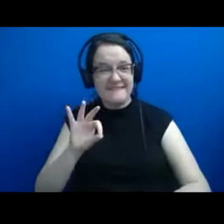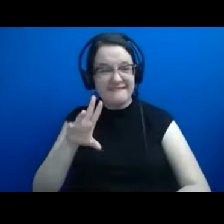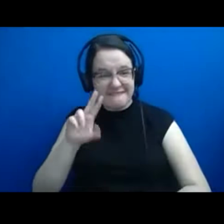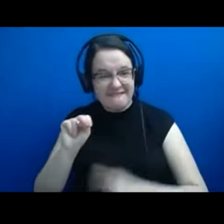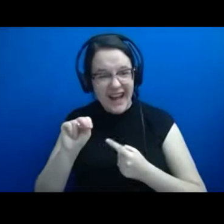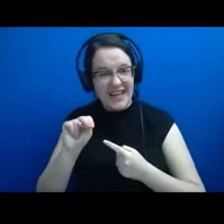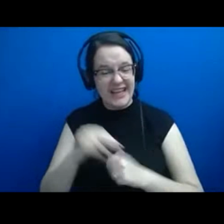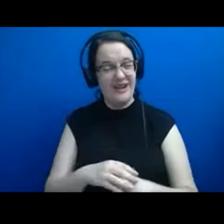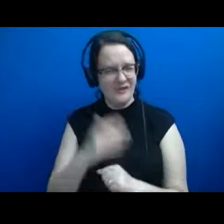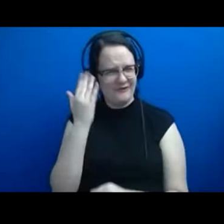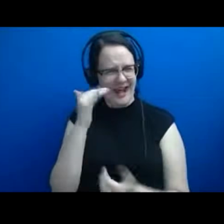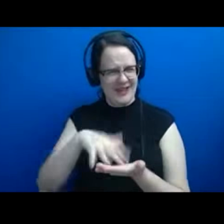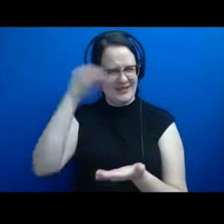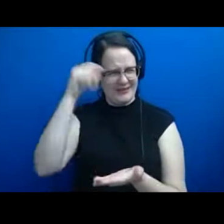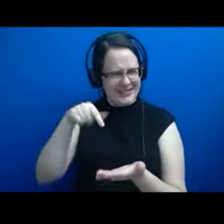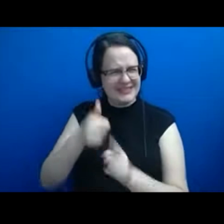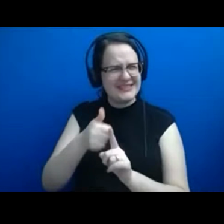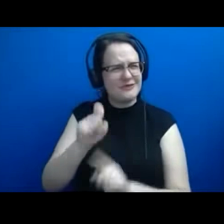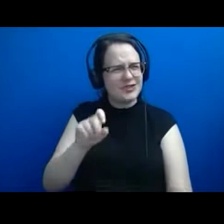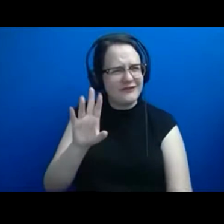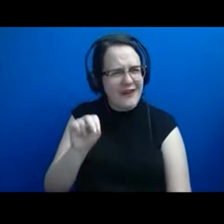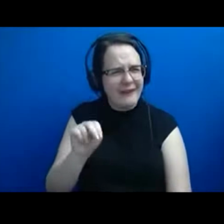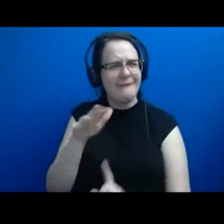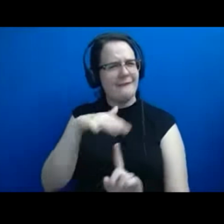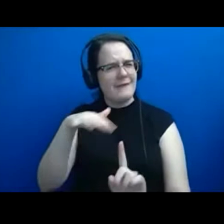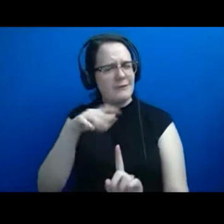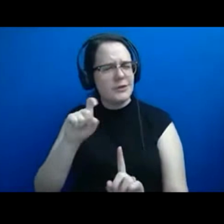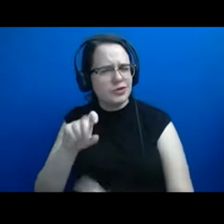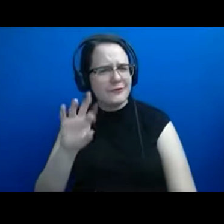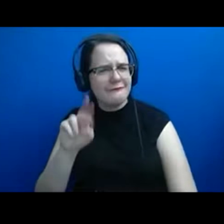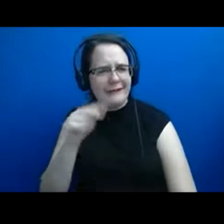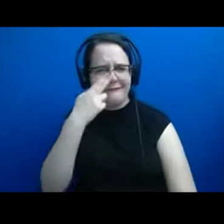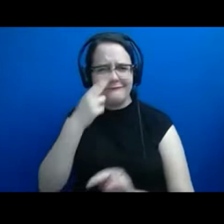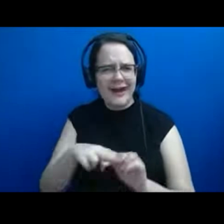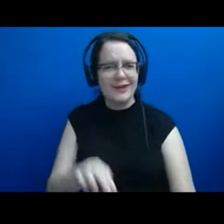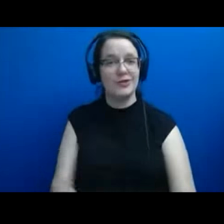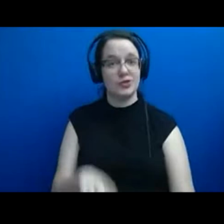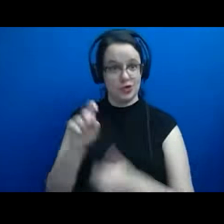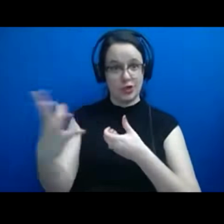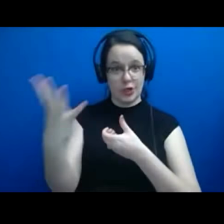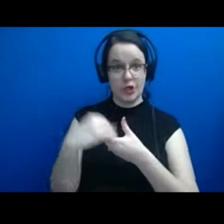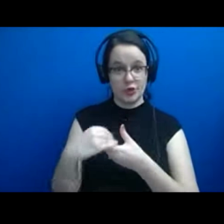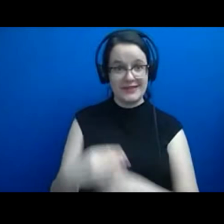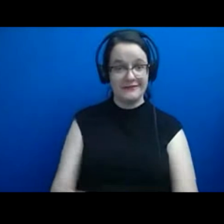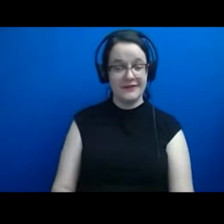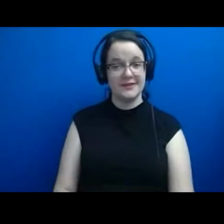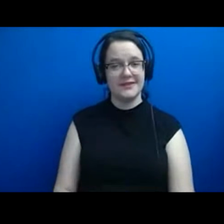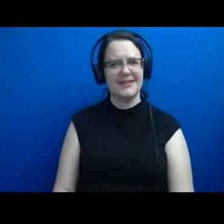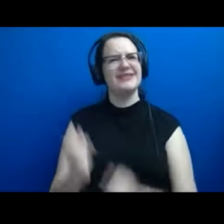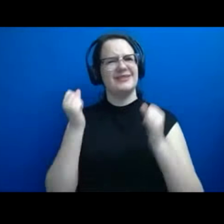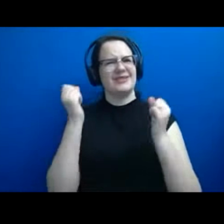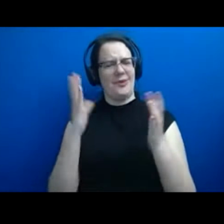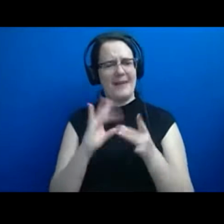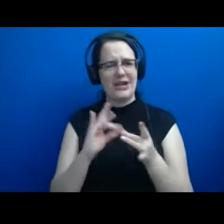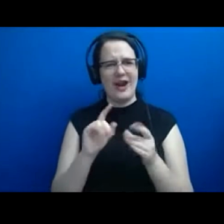The environments for our kids should be fun. They should be inclusive. So a lot of comments here about